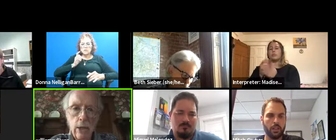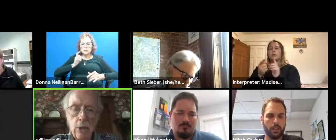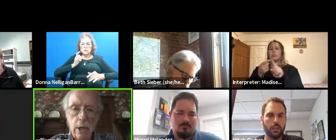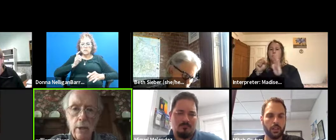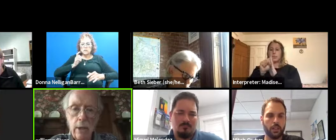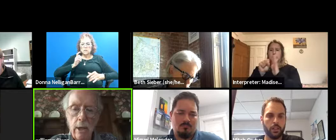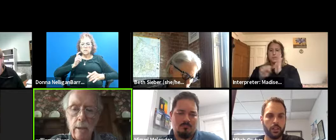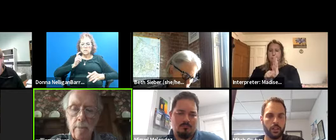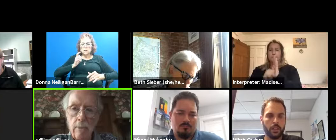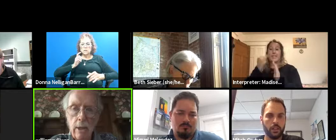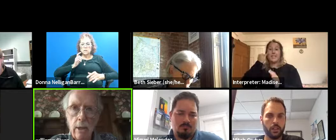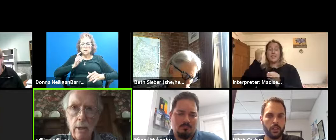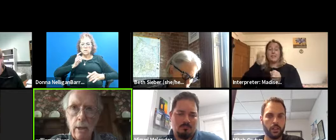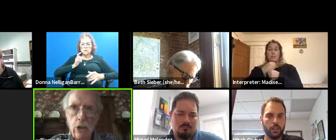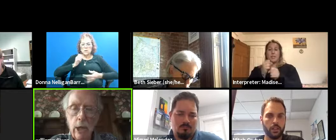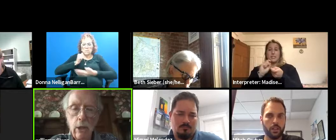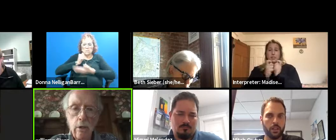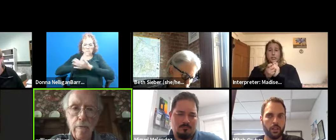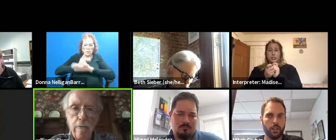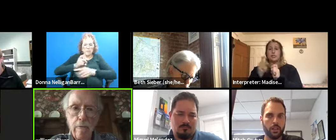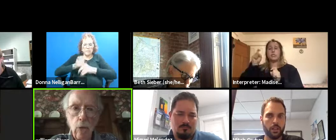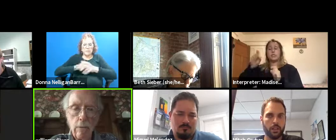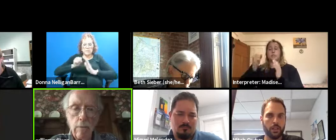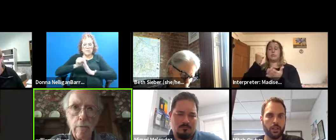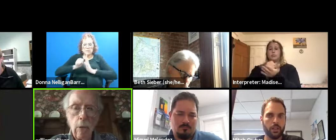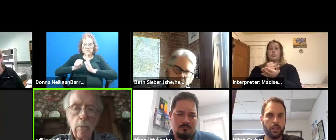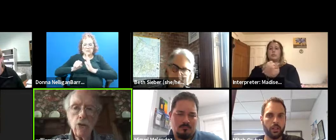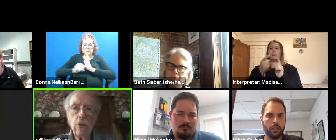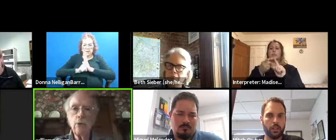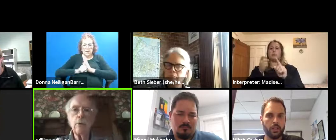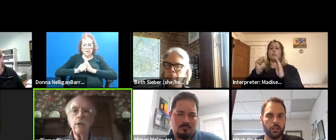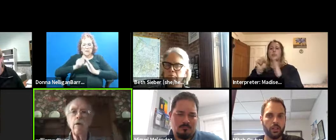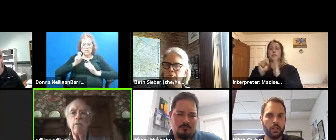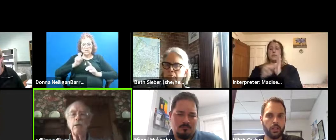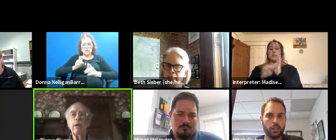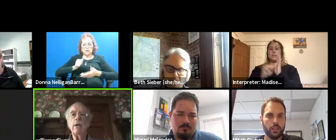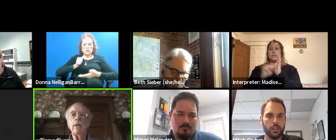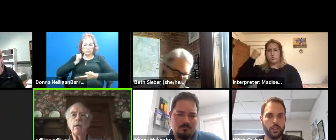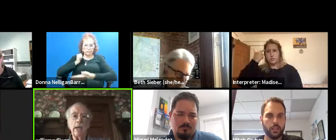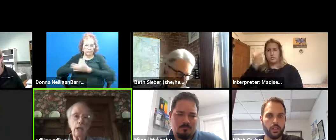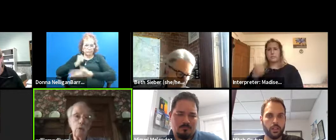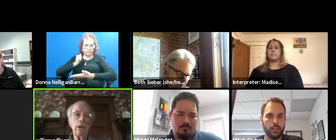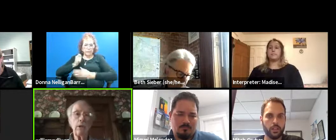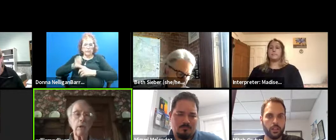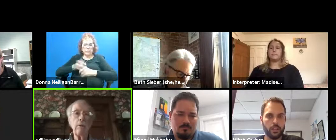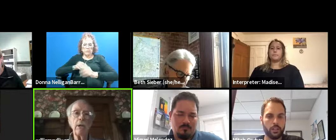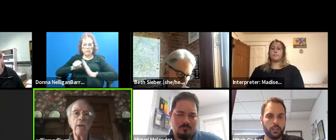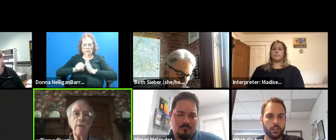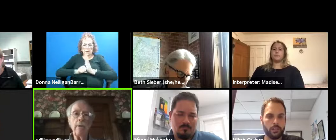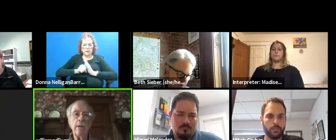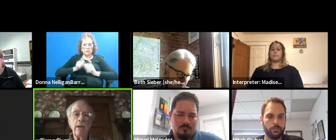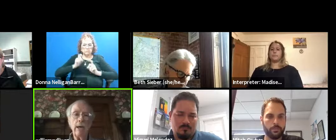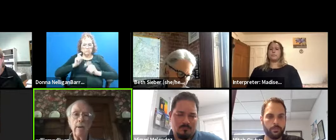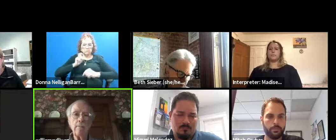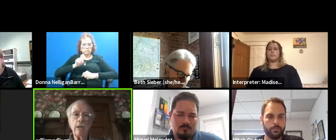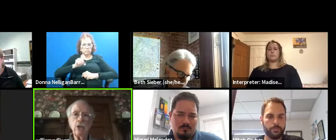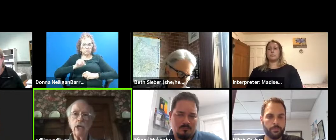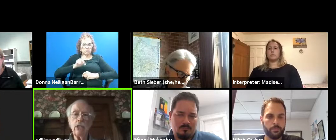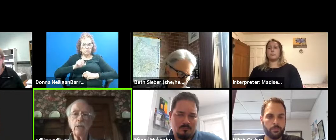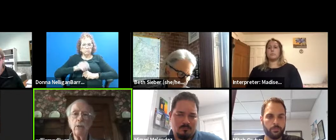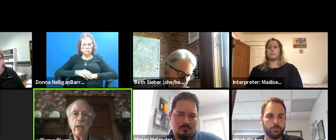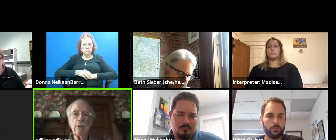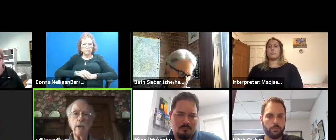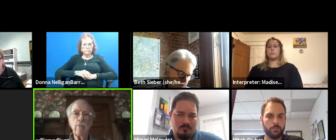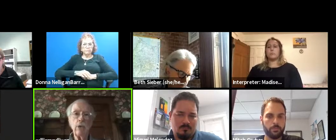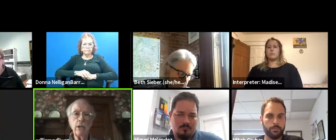those changes that change the formal structure of the government, and this would clearly be a